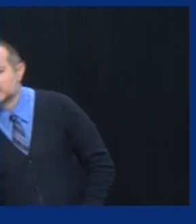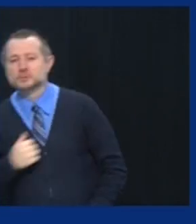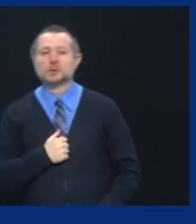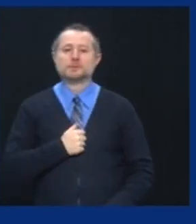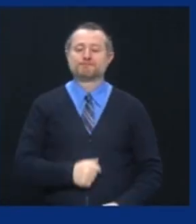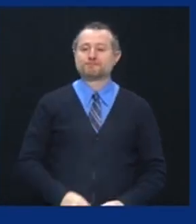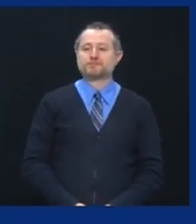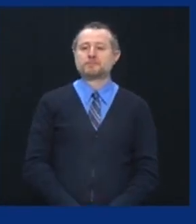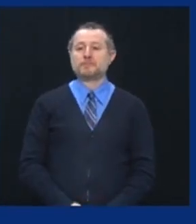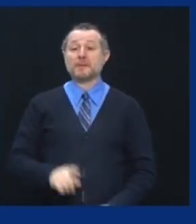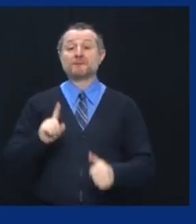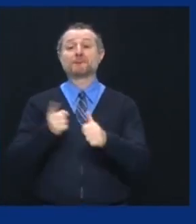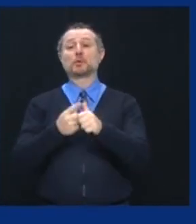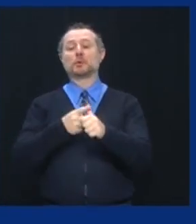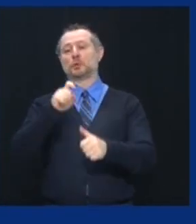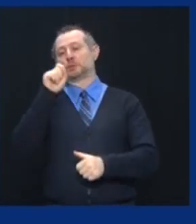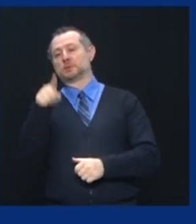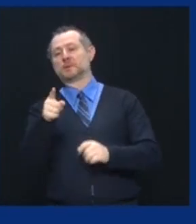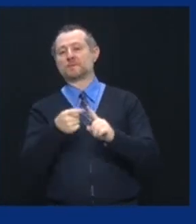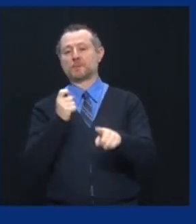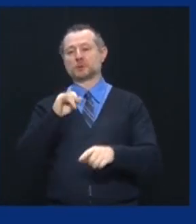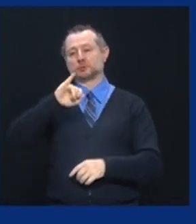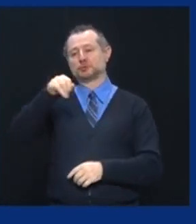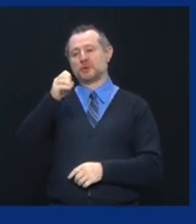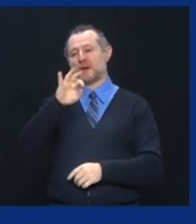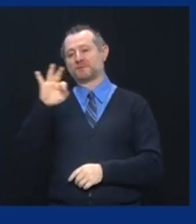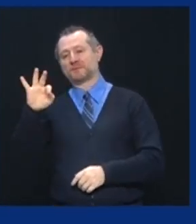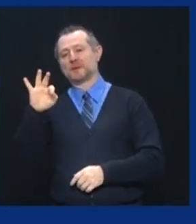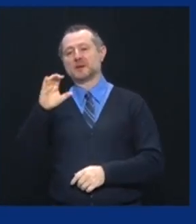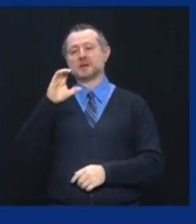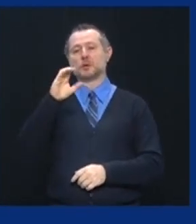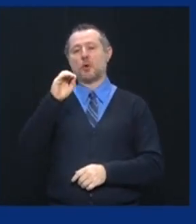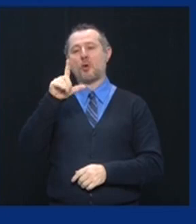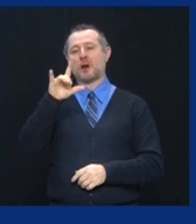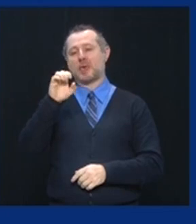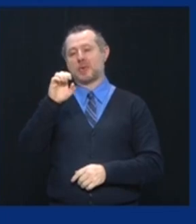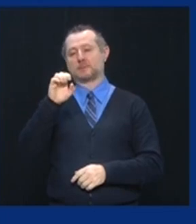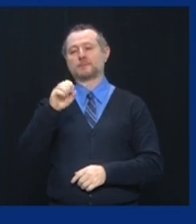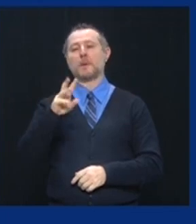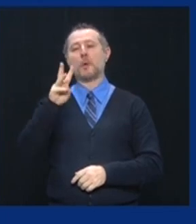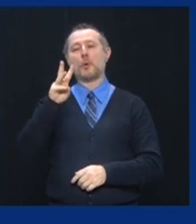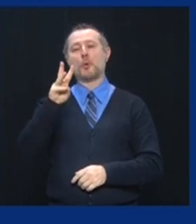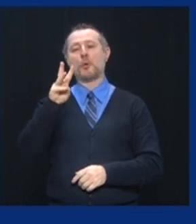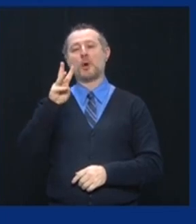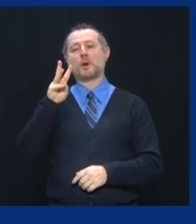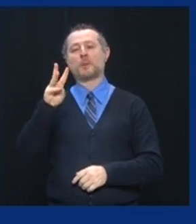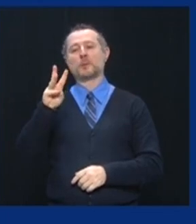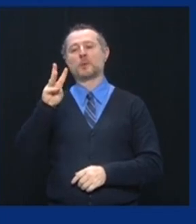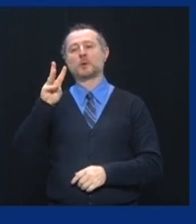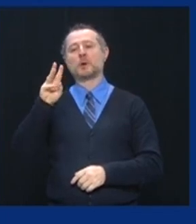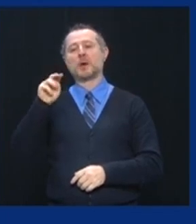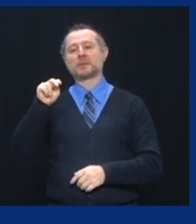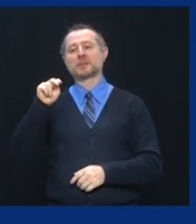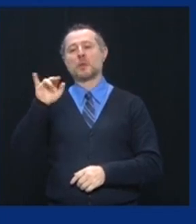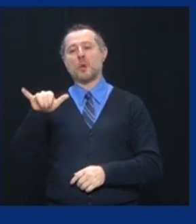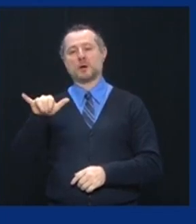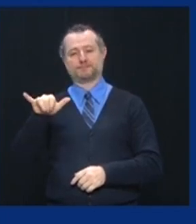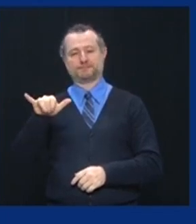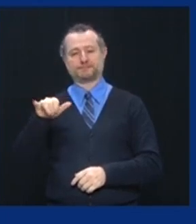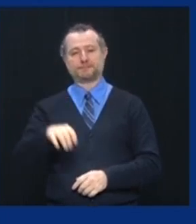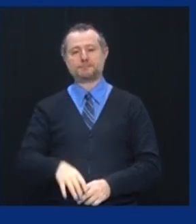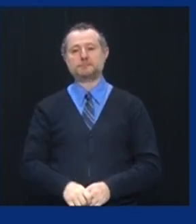Governor, your first question comes from Jeff Cole of WWNY. Jeff, your line is now open. Please unmute your